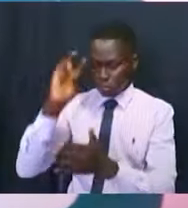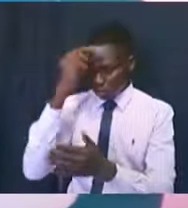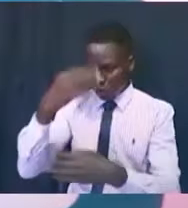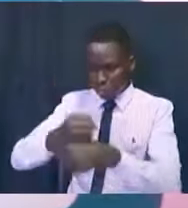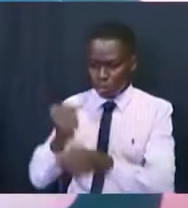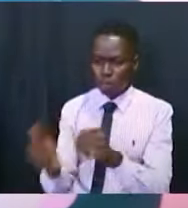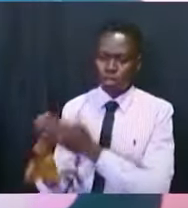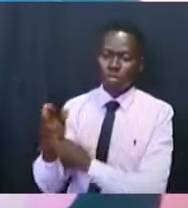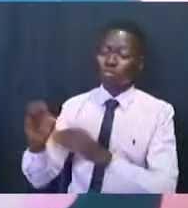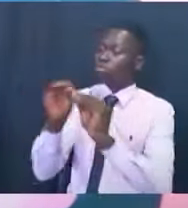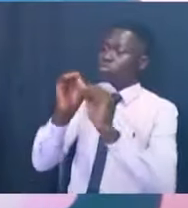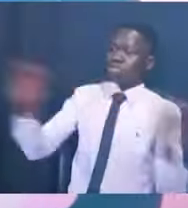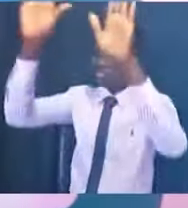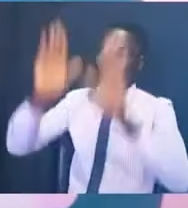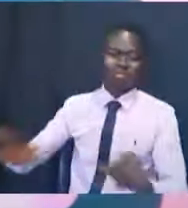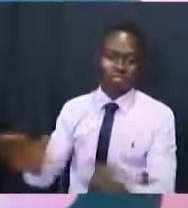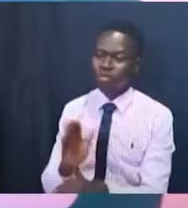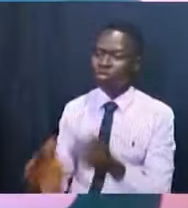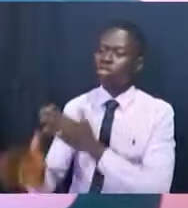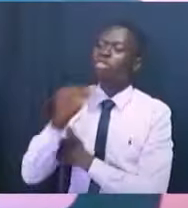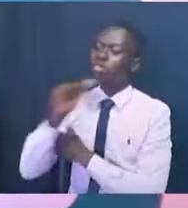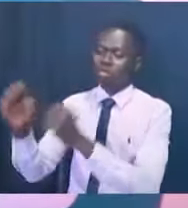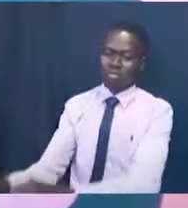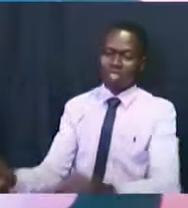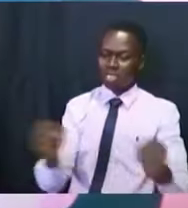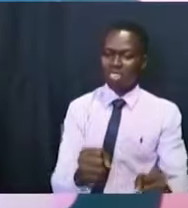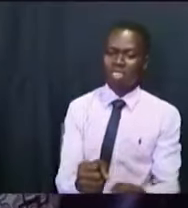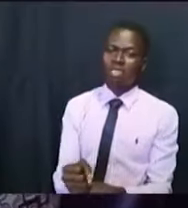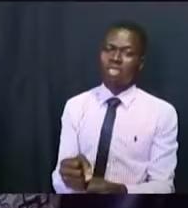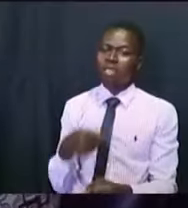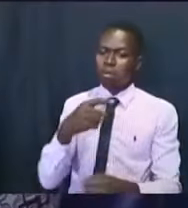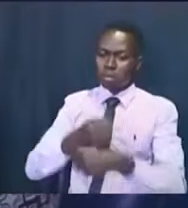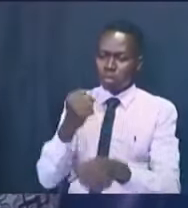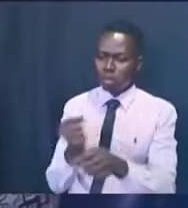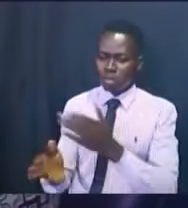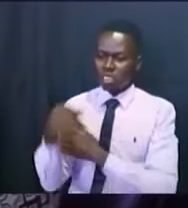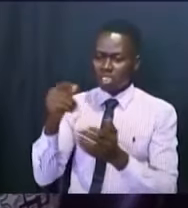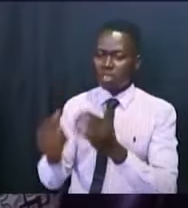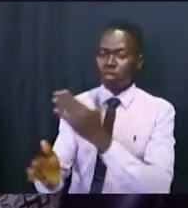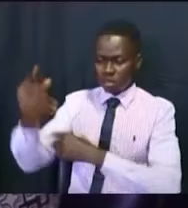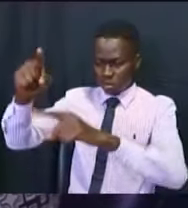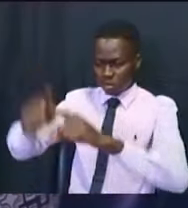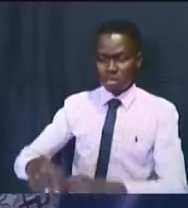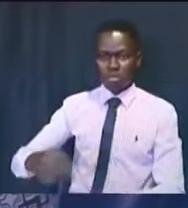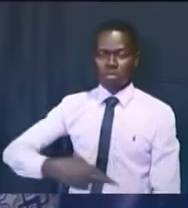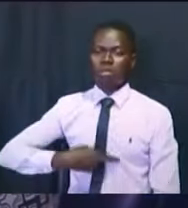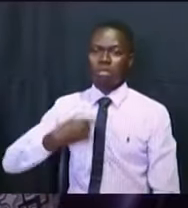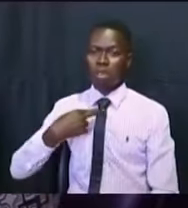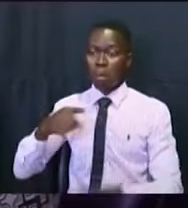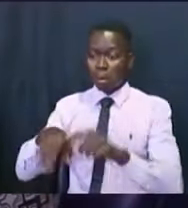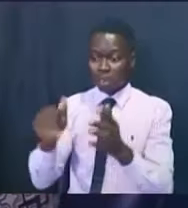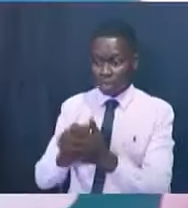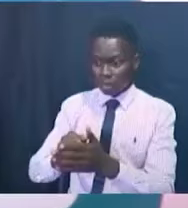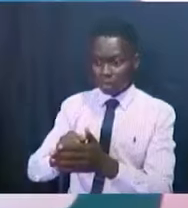nothing. He made God to seem as if it is a thing that depending on your religion and how you define it. But he is a minister